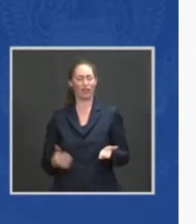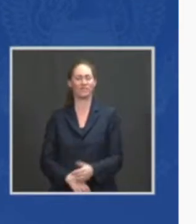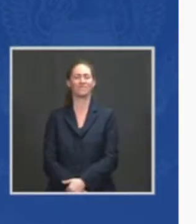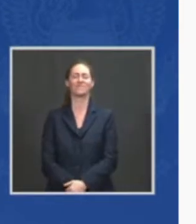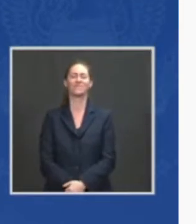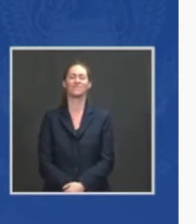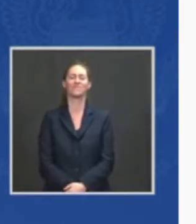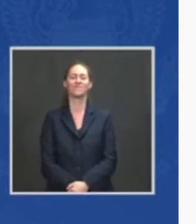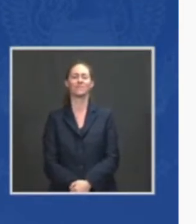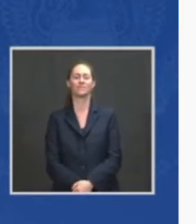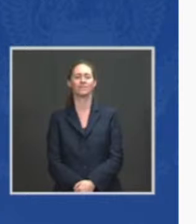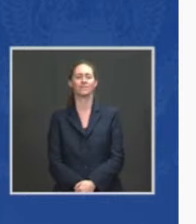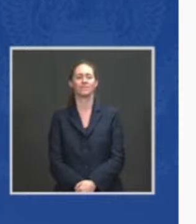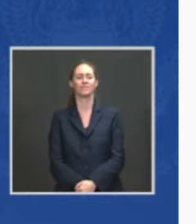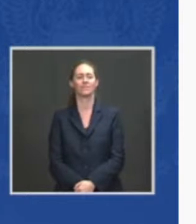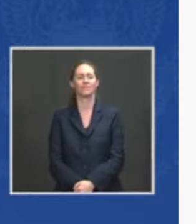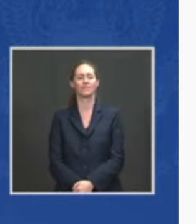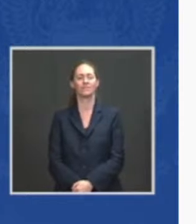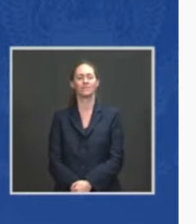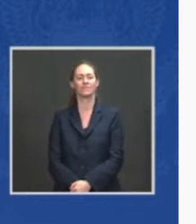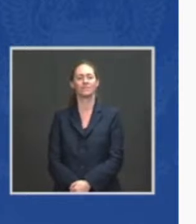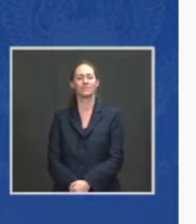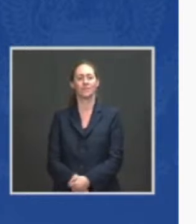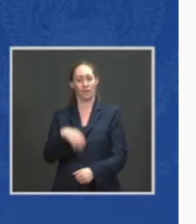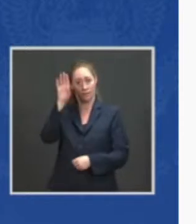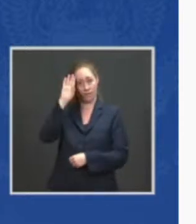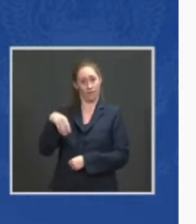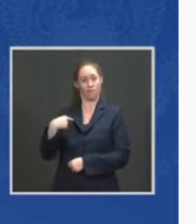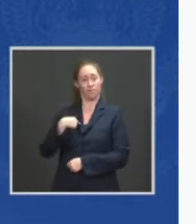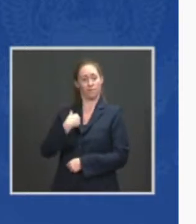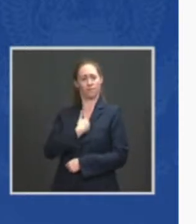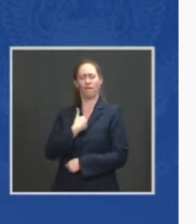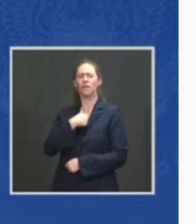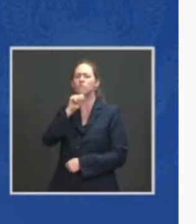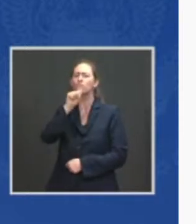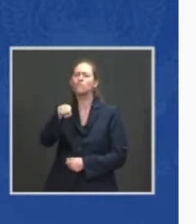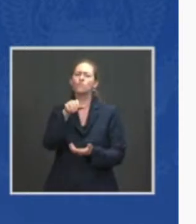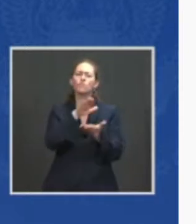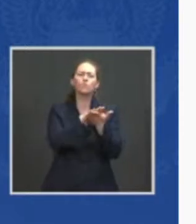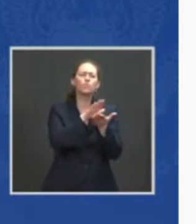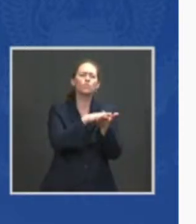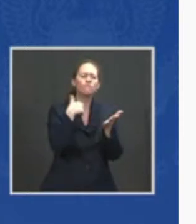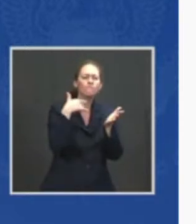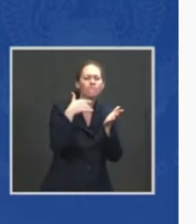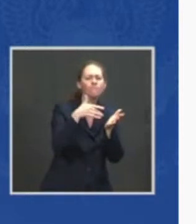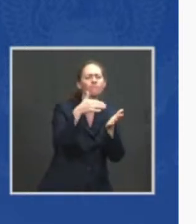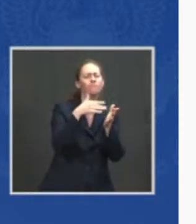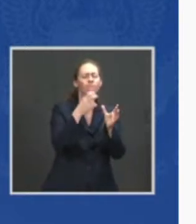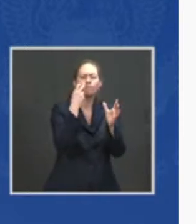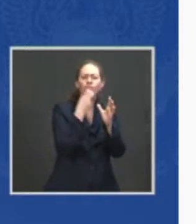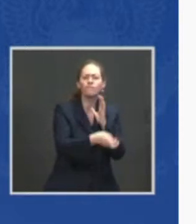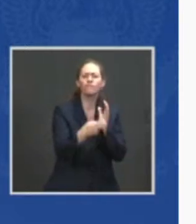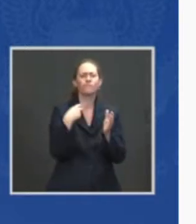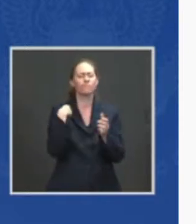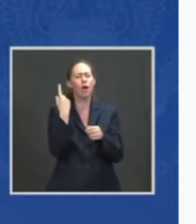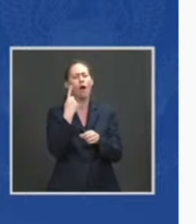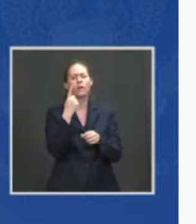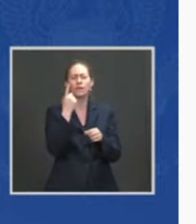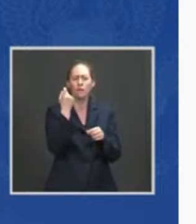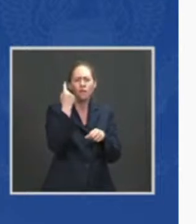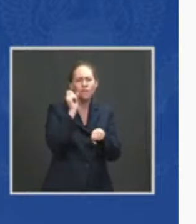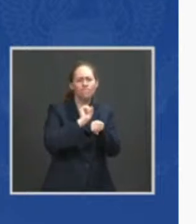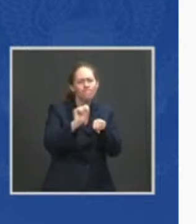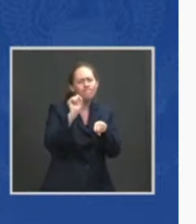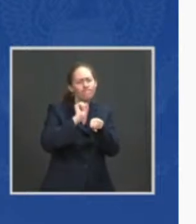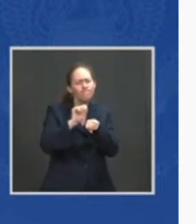academically, I've always enjoyed school and I've always done well. I worked hard throughout the years and